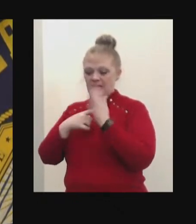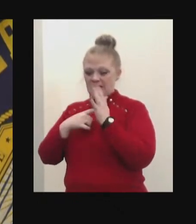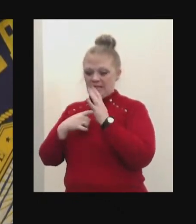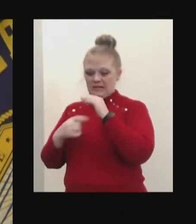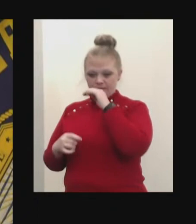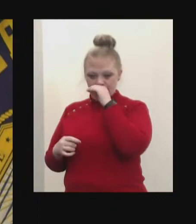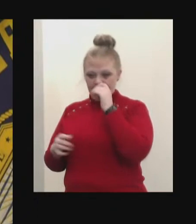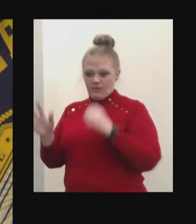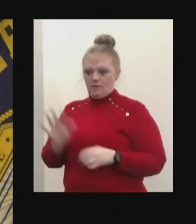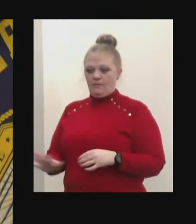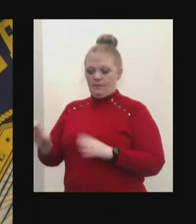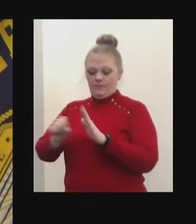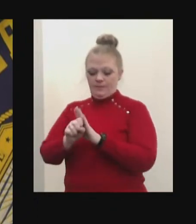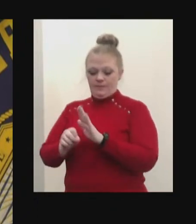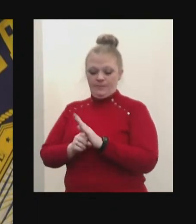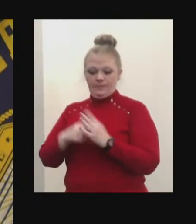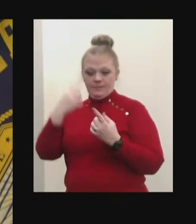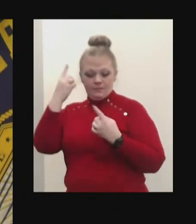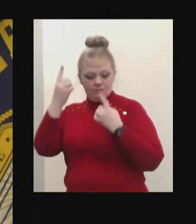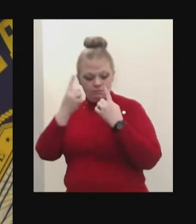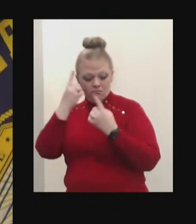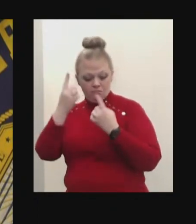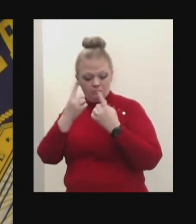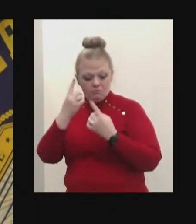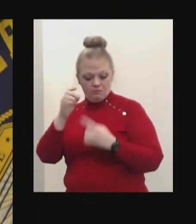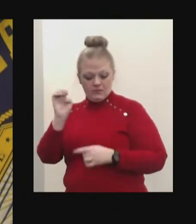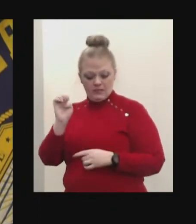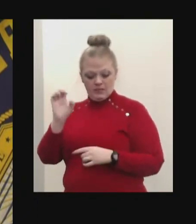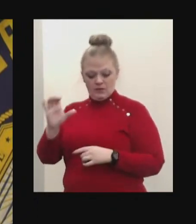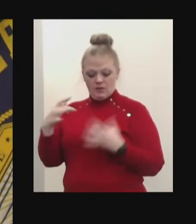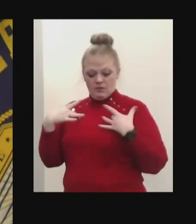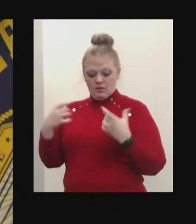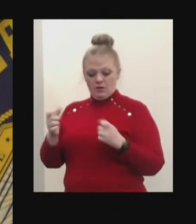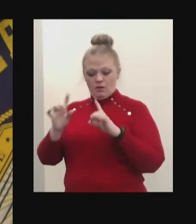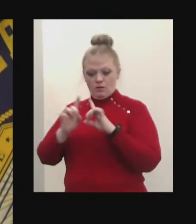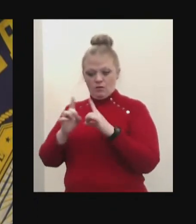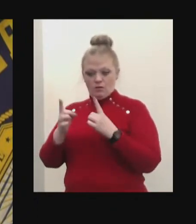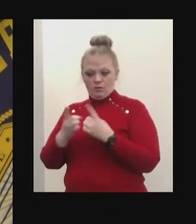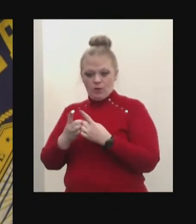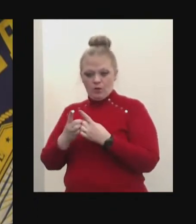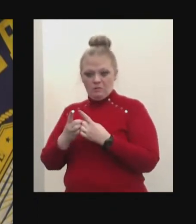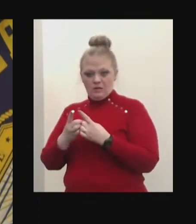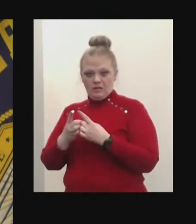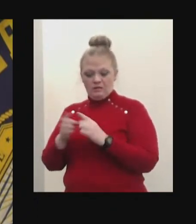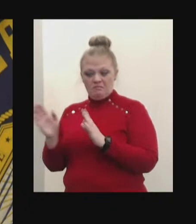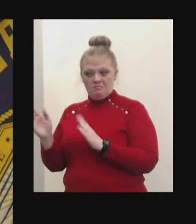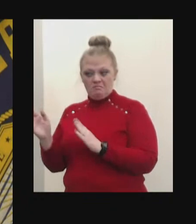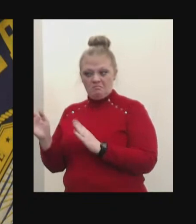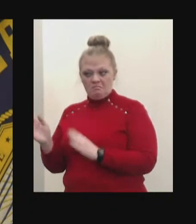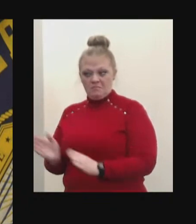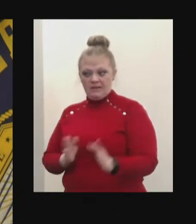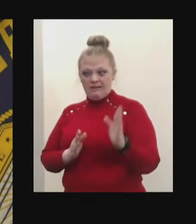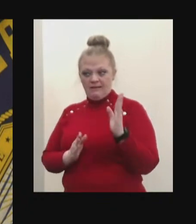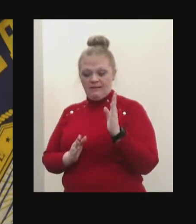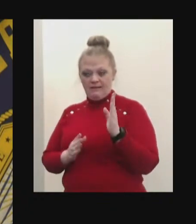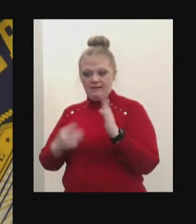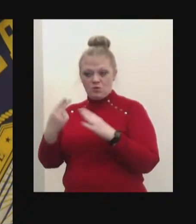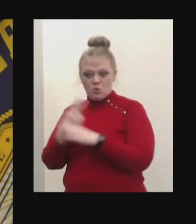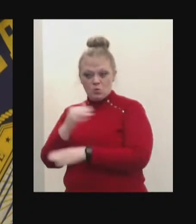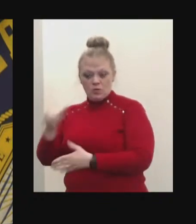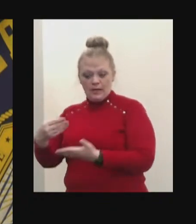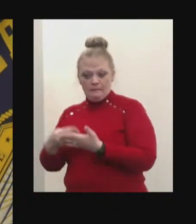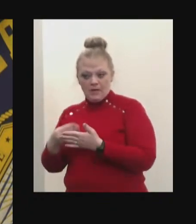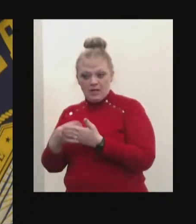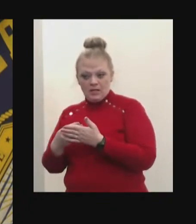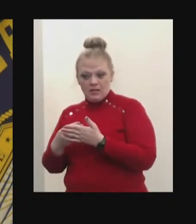the state. I was just wondering if the Erie County Health Department had plans for using that money to help with